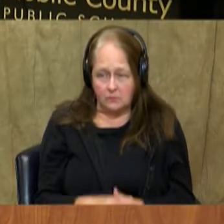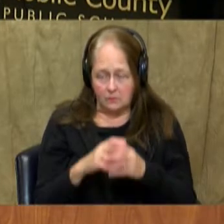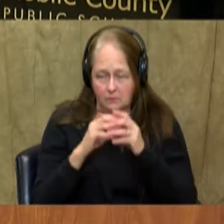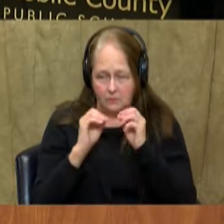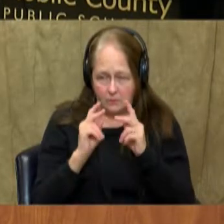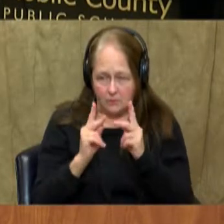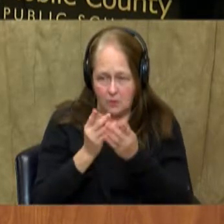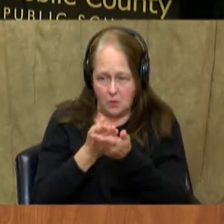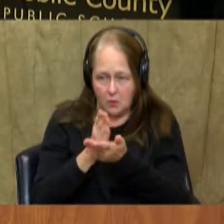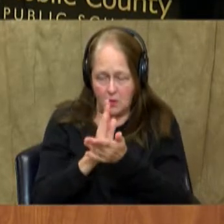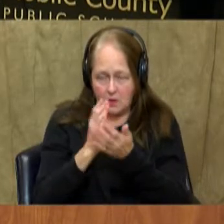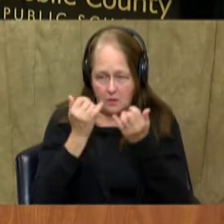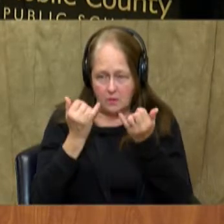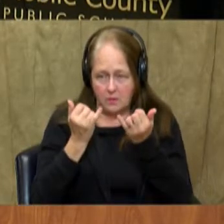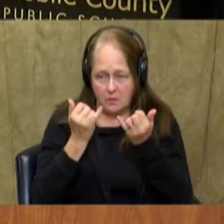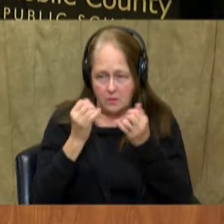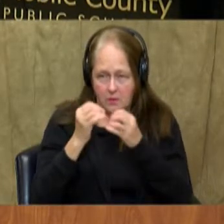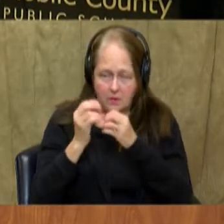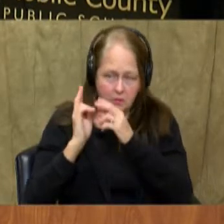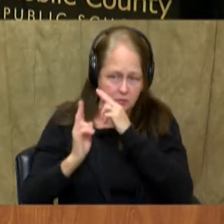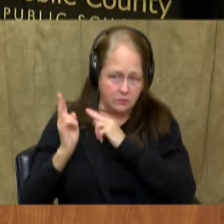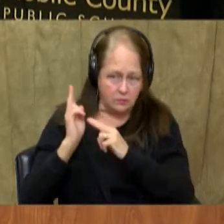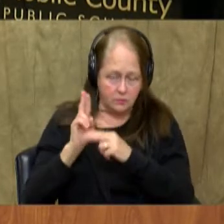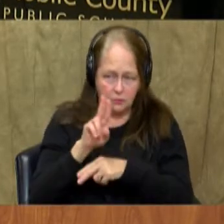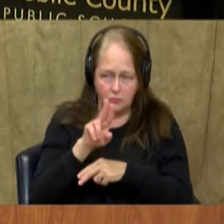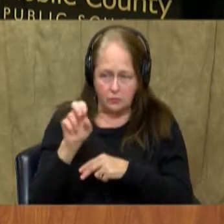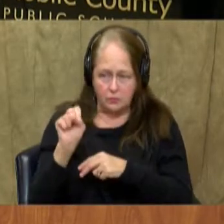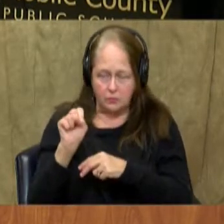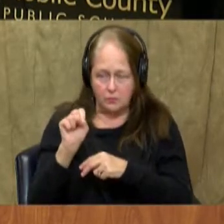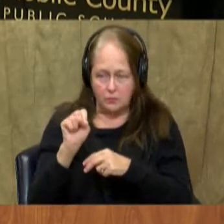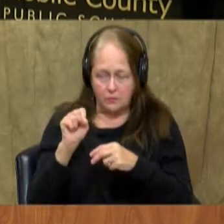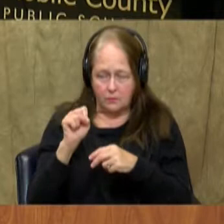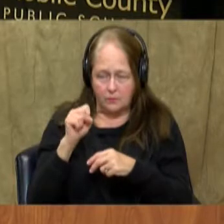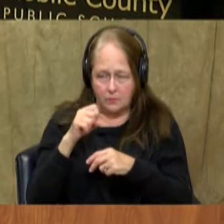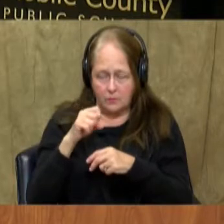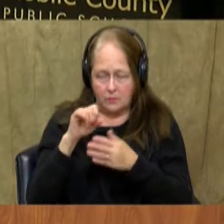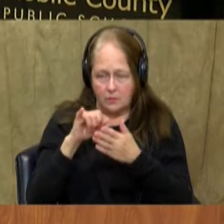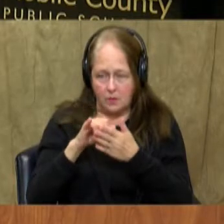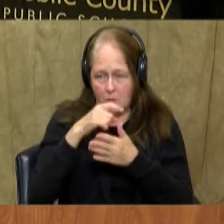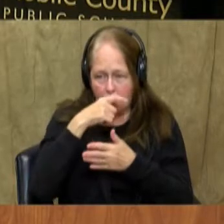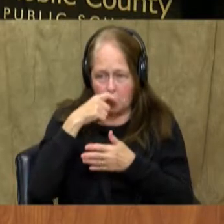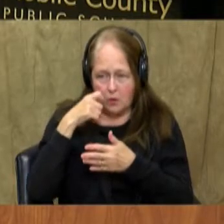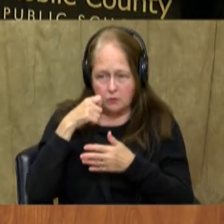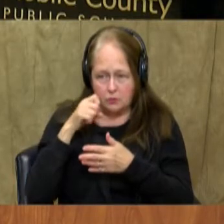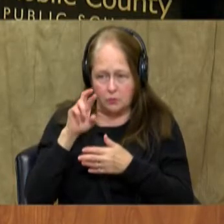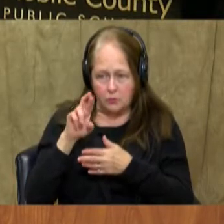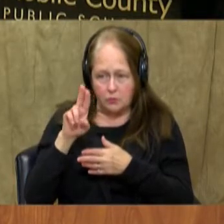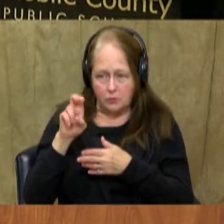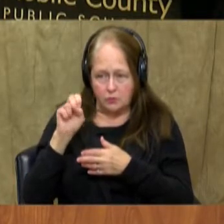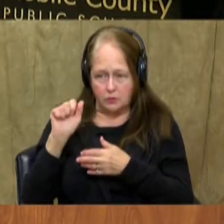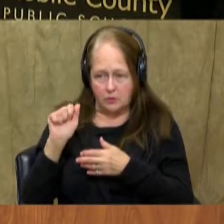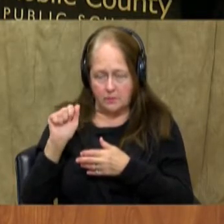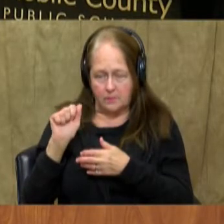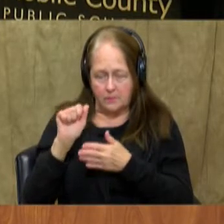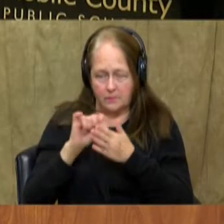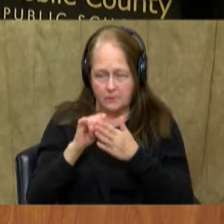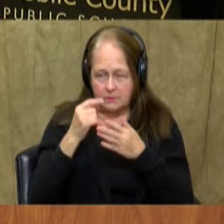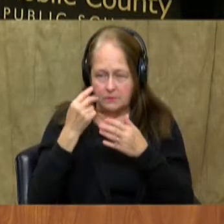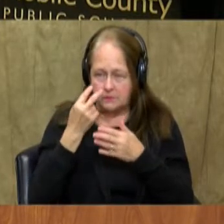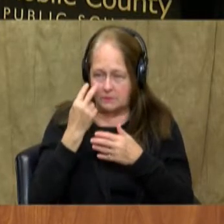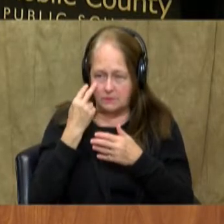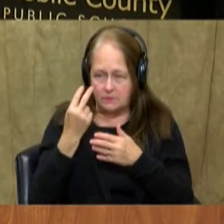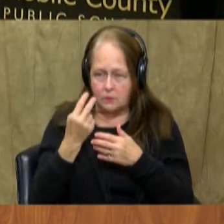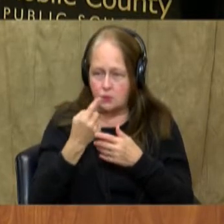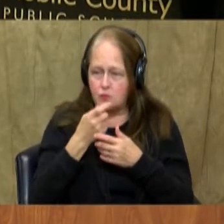All right, now at this time in our history, the United States and Russia, they were engaged in this rivalry to see who was